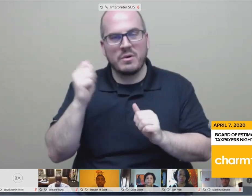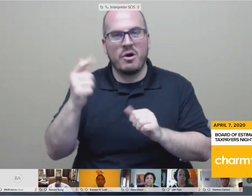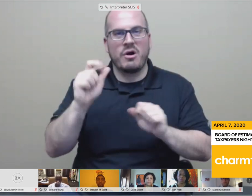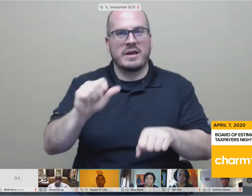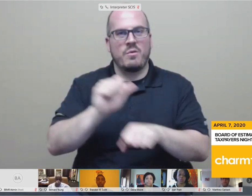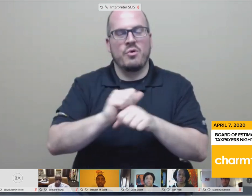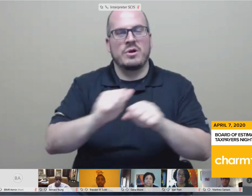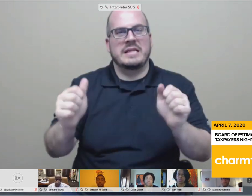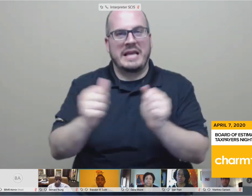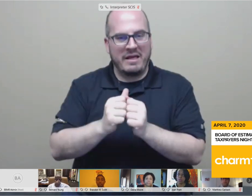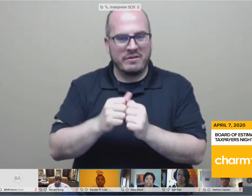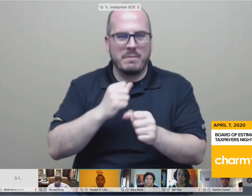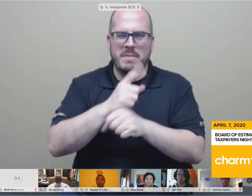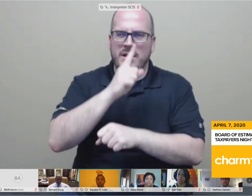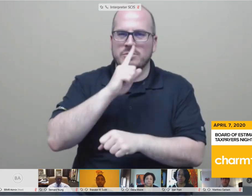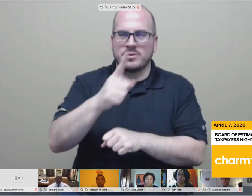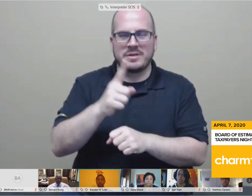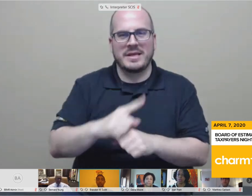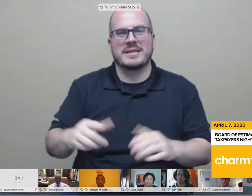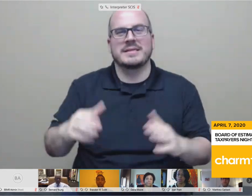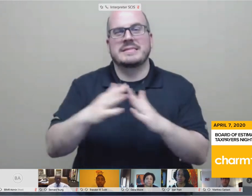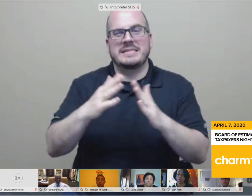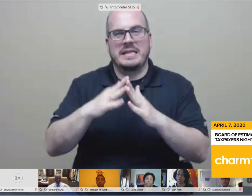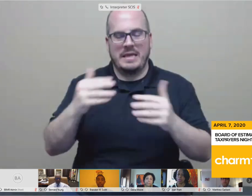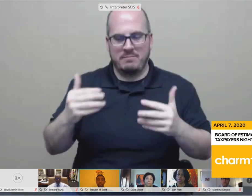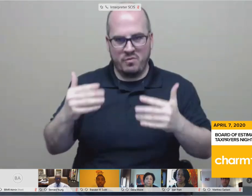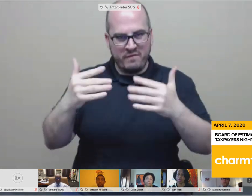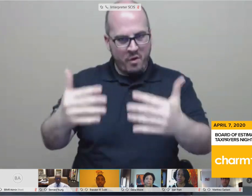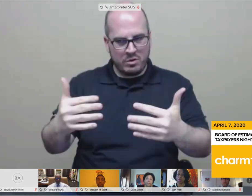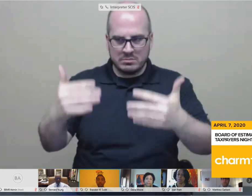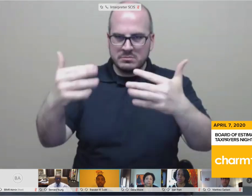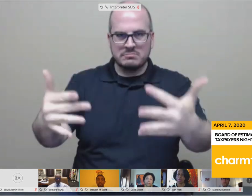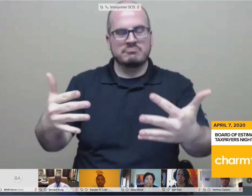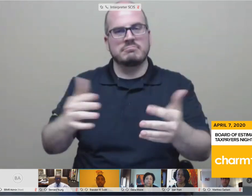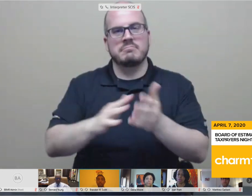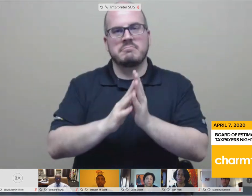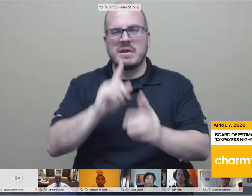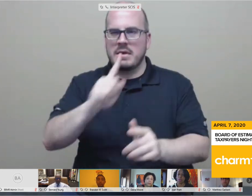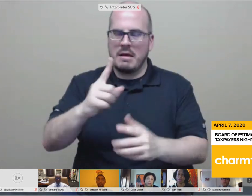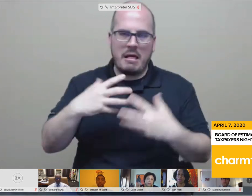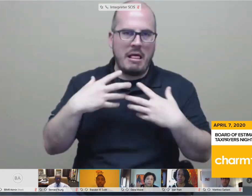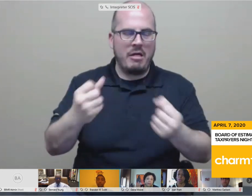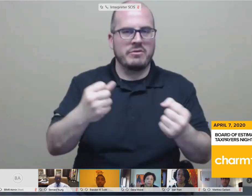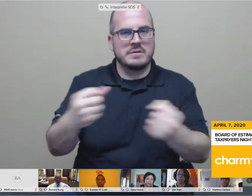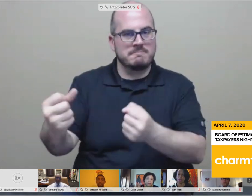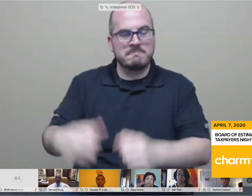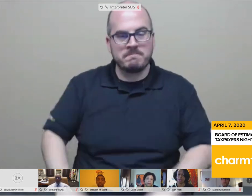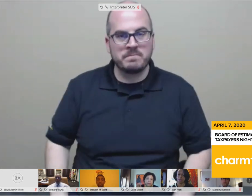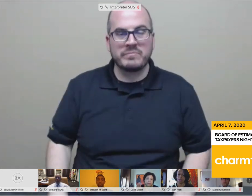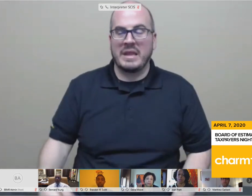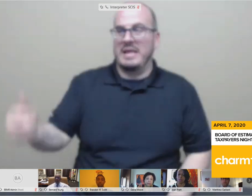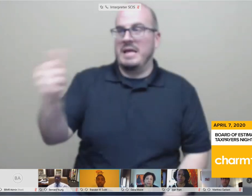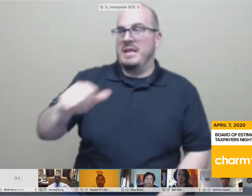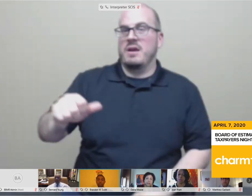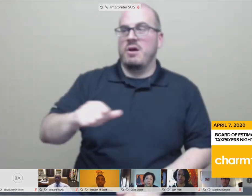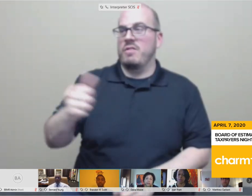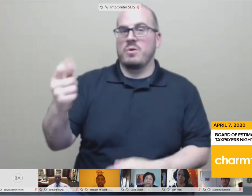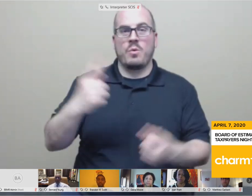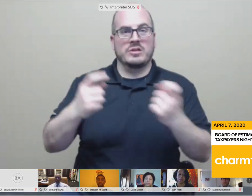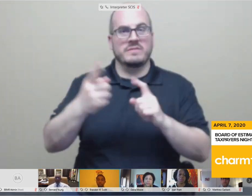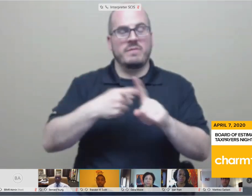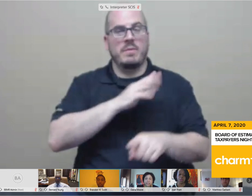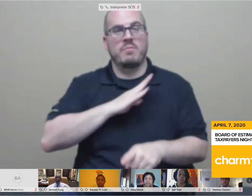together to make sure that the city can move forward and be healthy as we make it out of this. Are there any other questions from the board